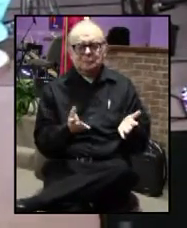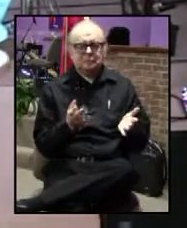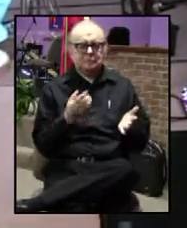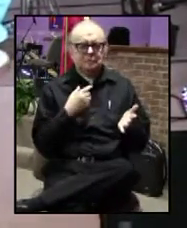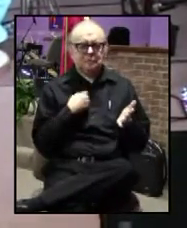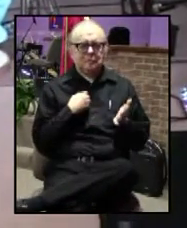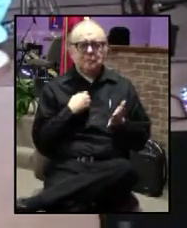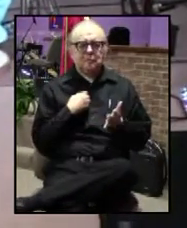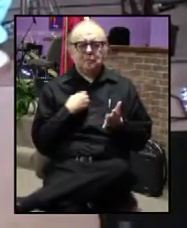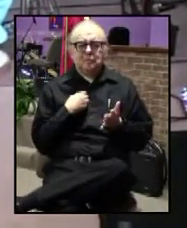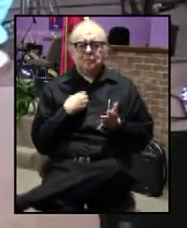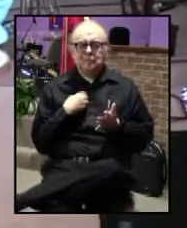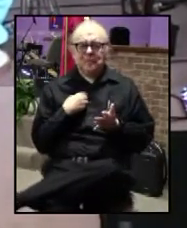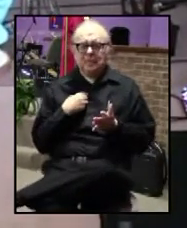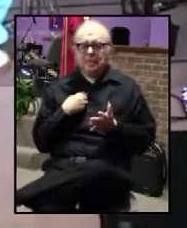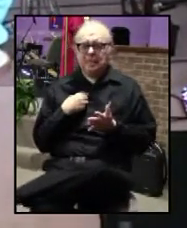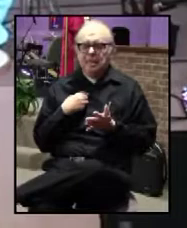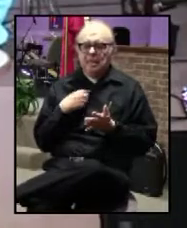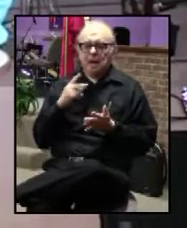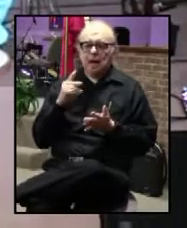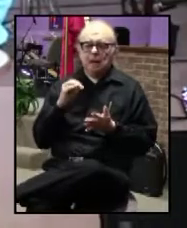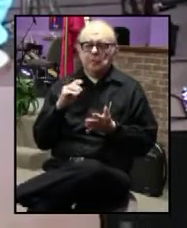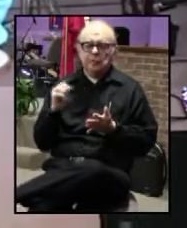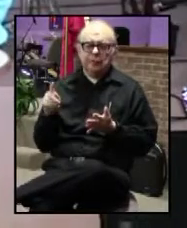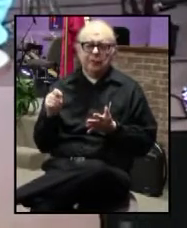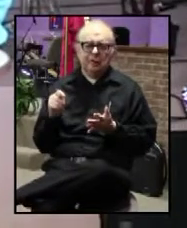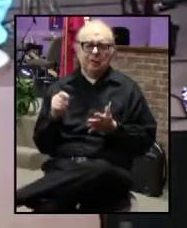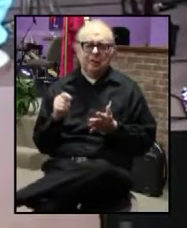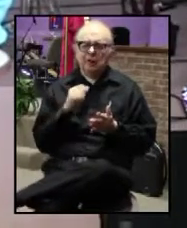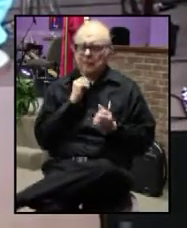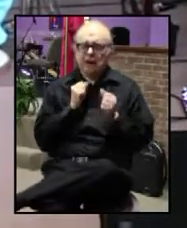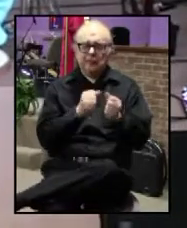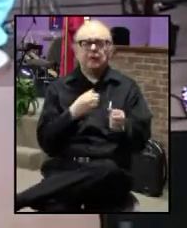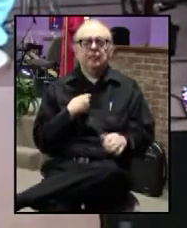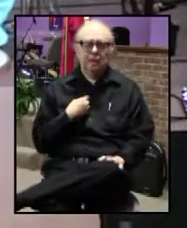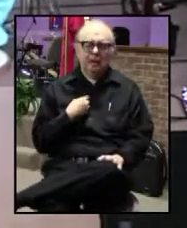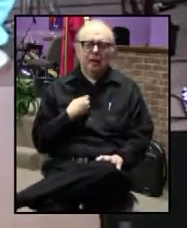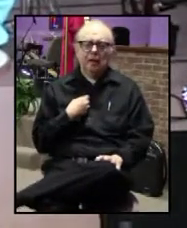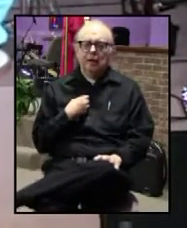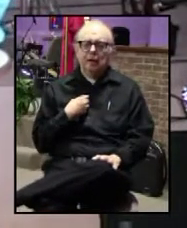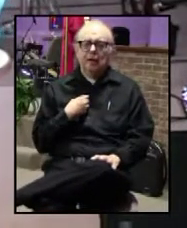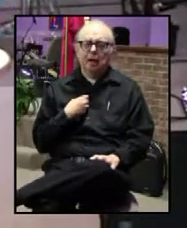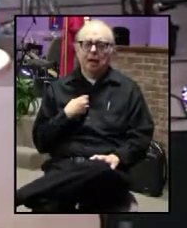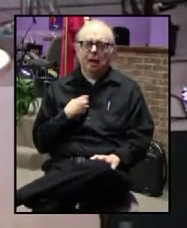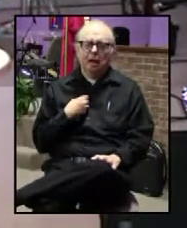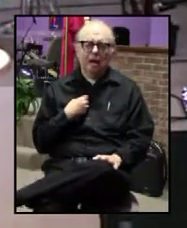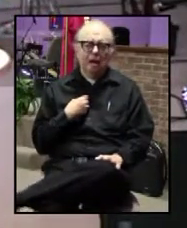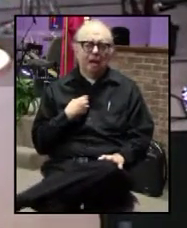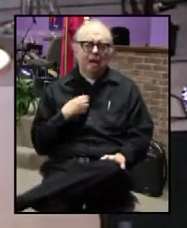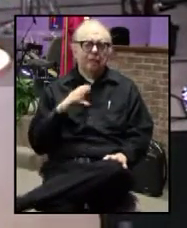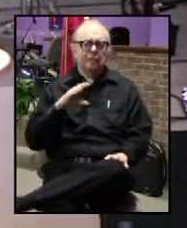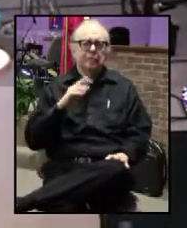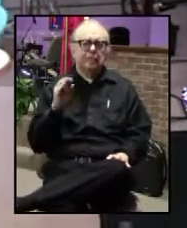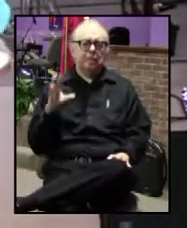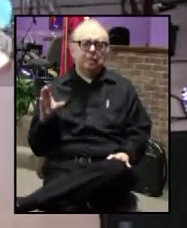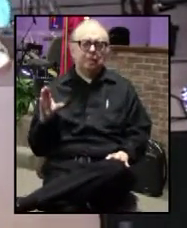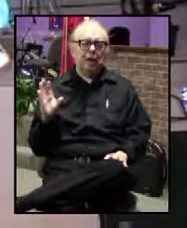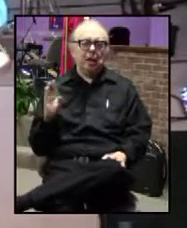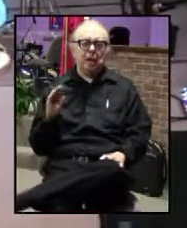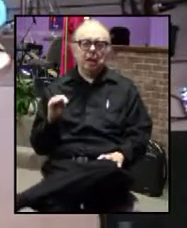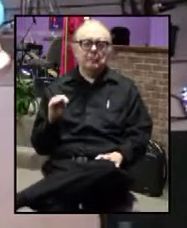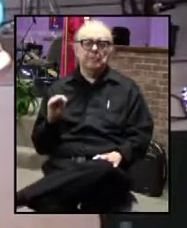I just tweet as if you're not following, it's CBC Middle, stands for Calvary Baptist Church